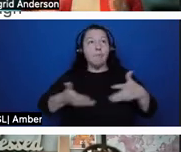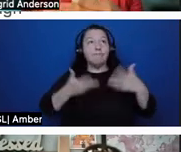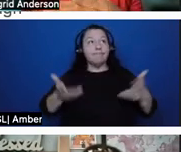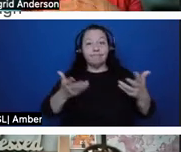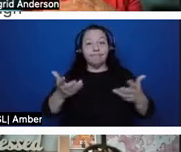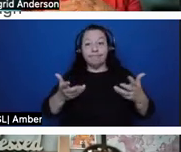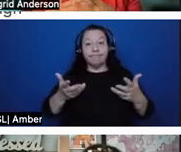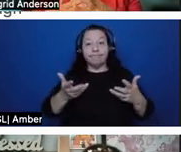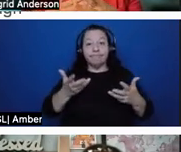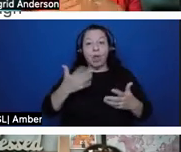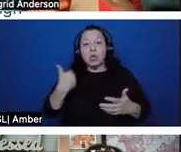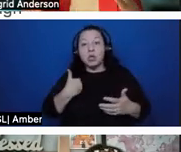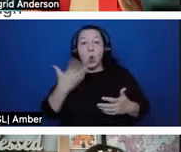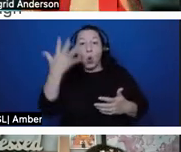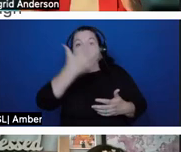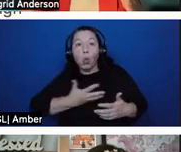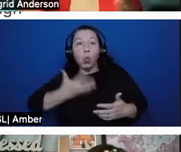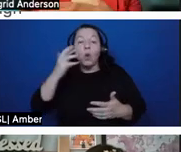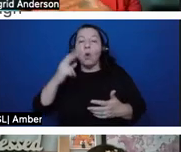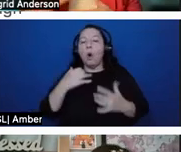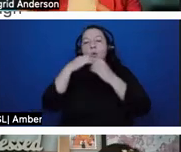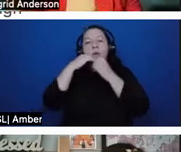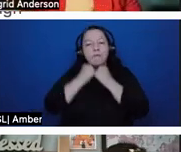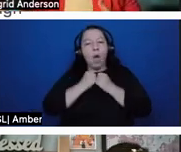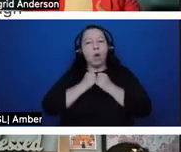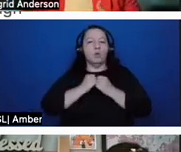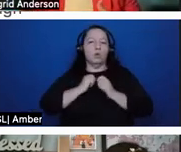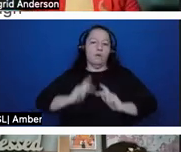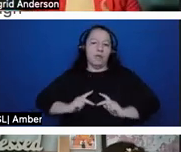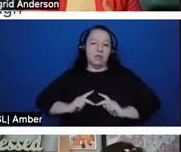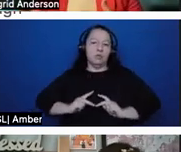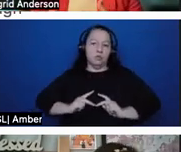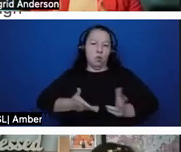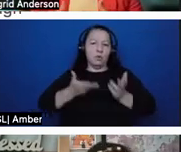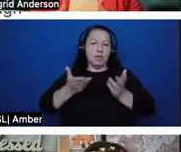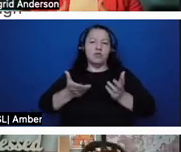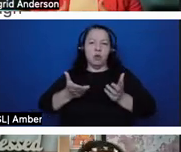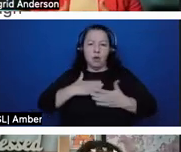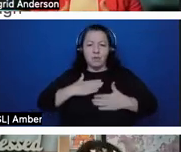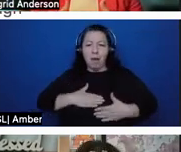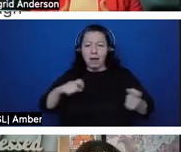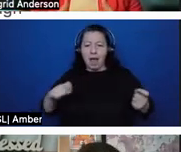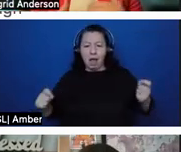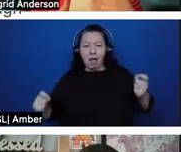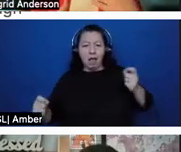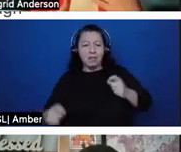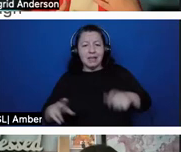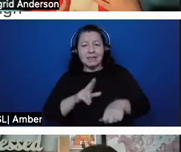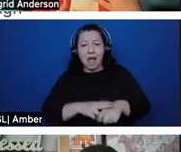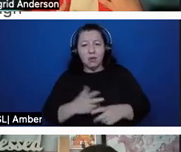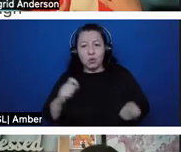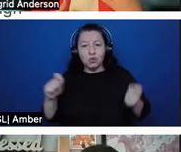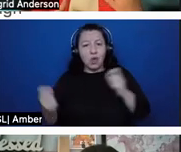youth, or do we value the physical presentation of the evolving body, and what